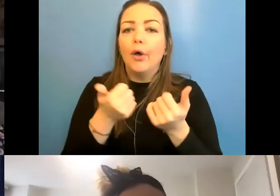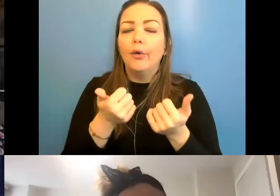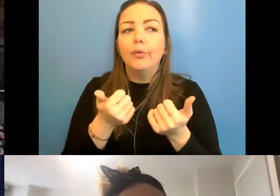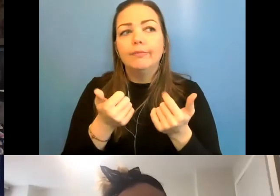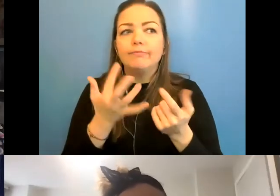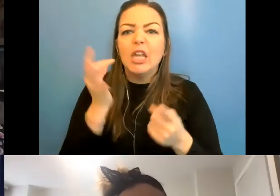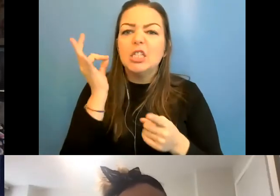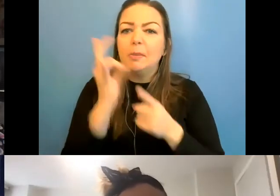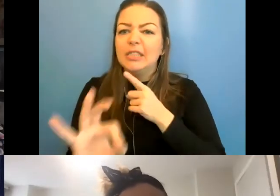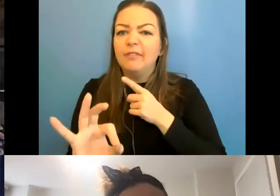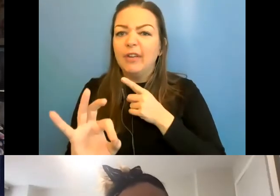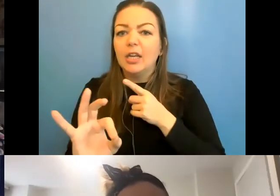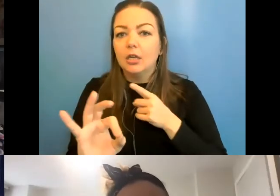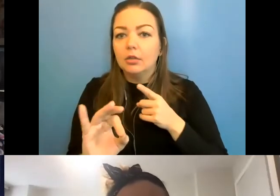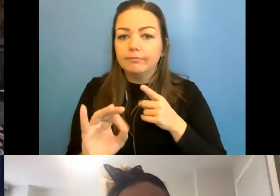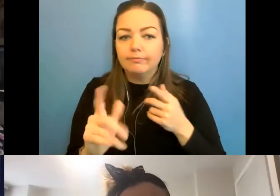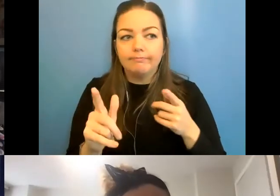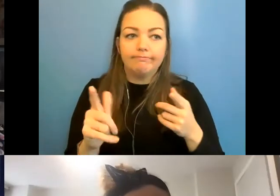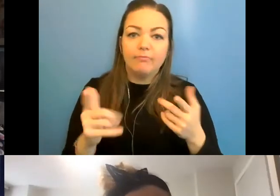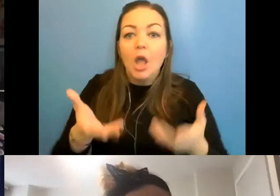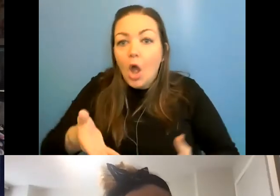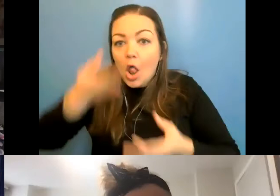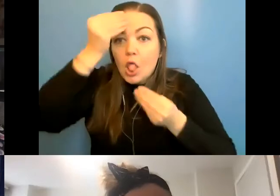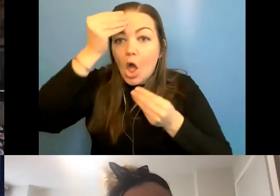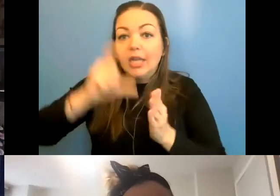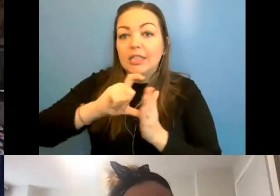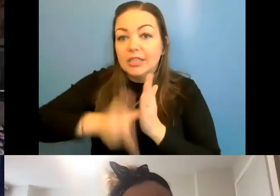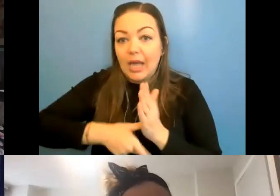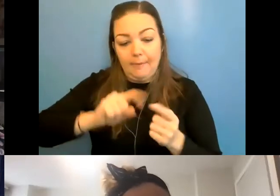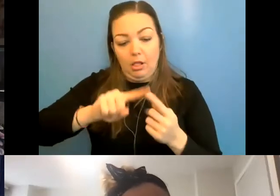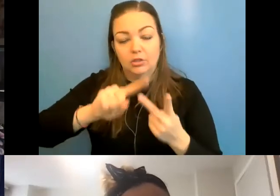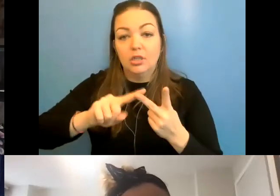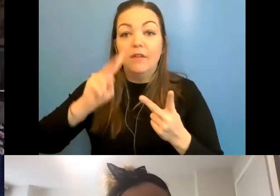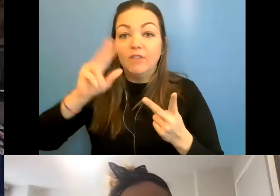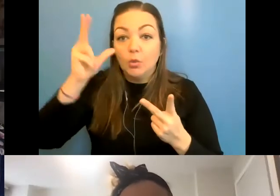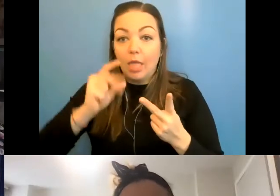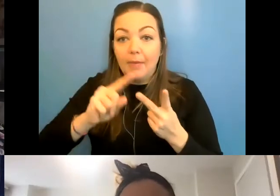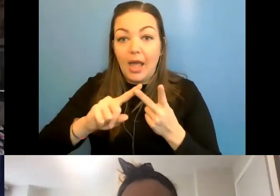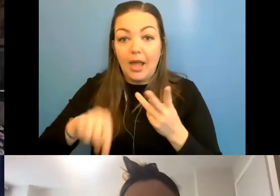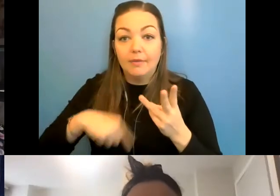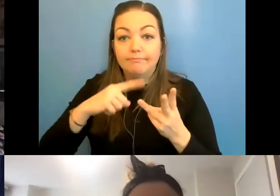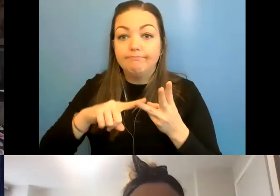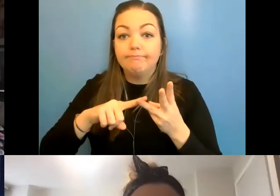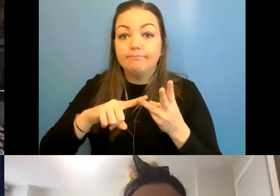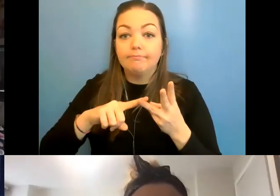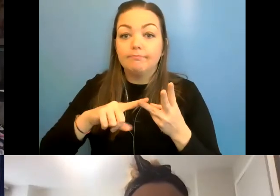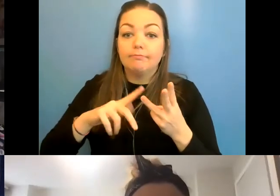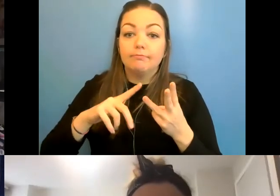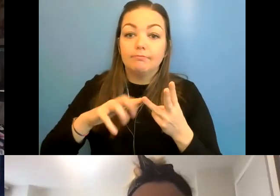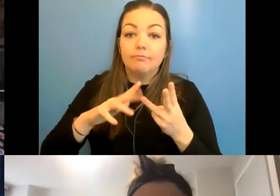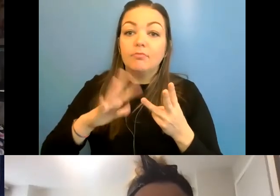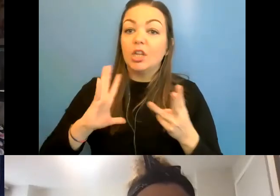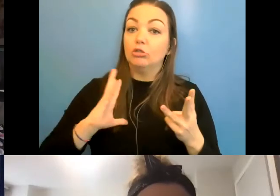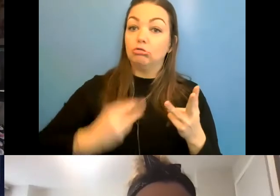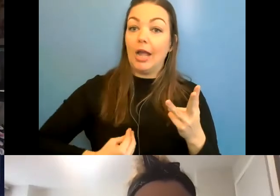of artists we weren't reaching, which was learning disabled artists, visually impaired artists, as well as trans